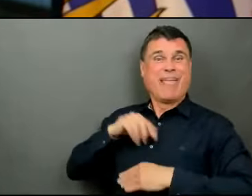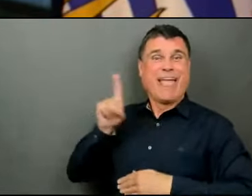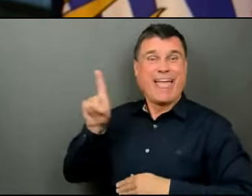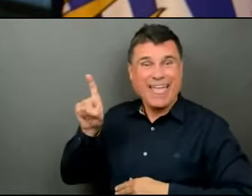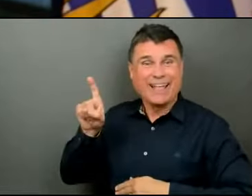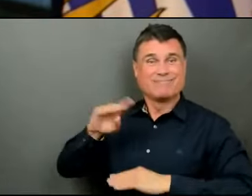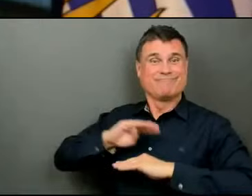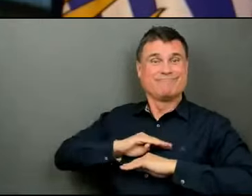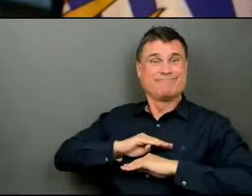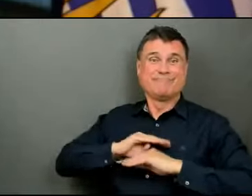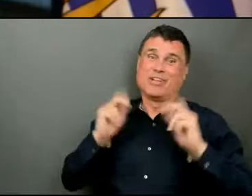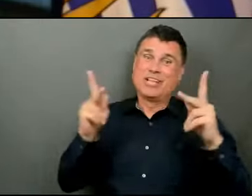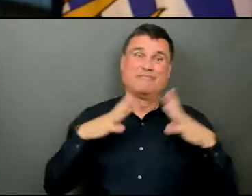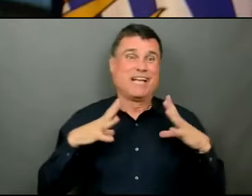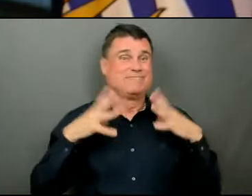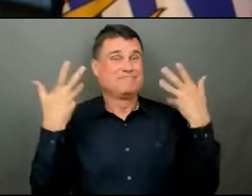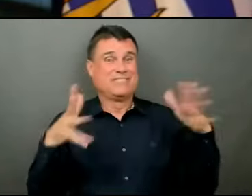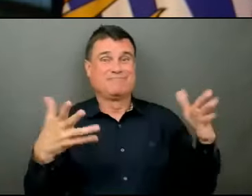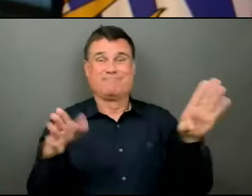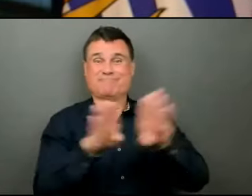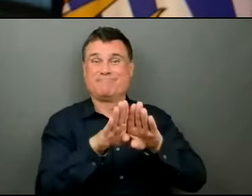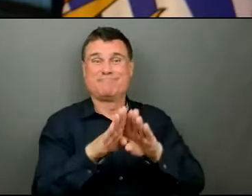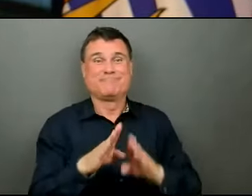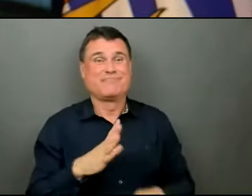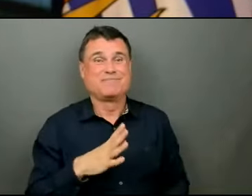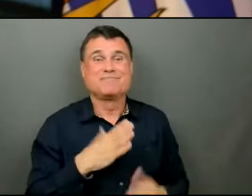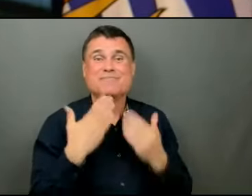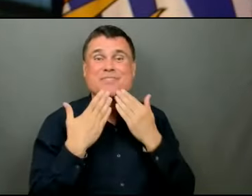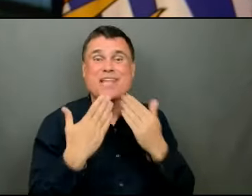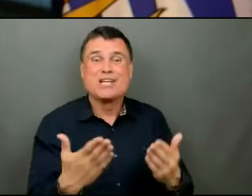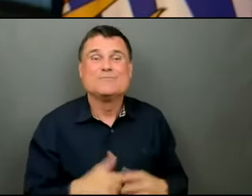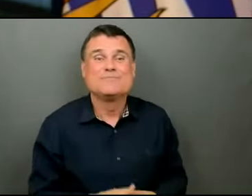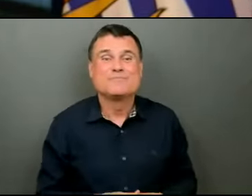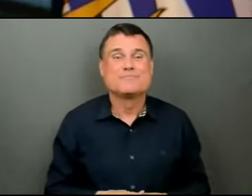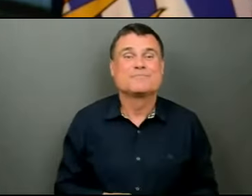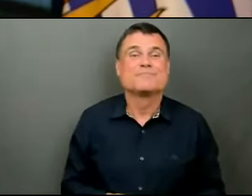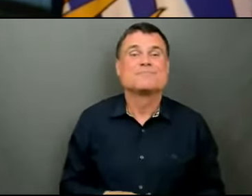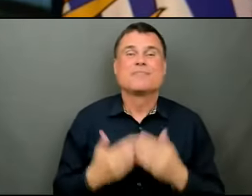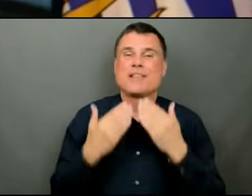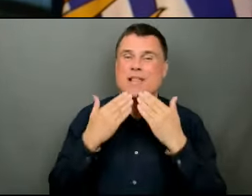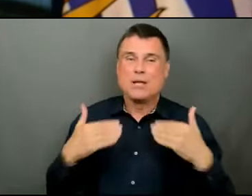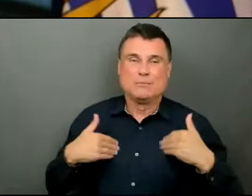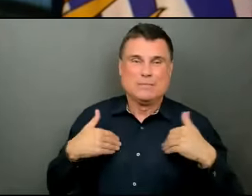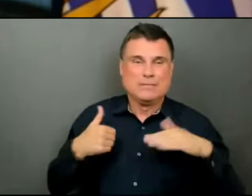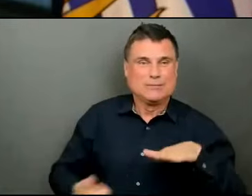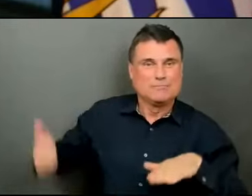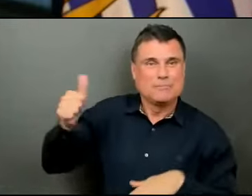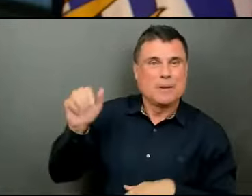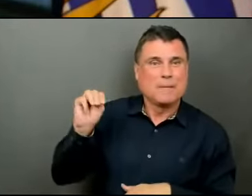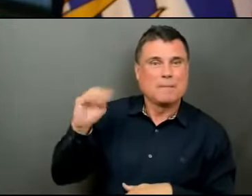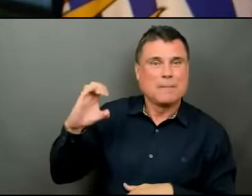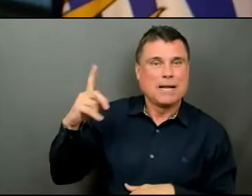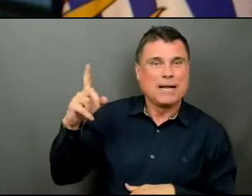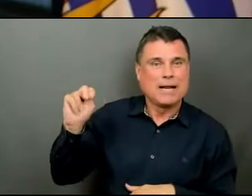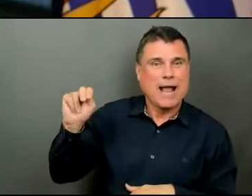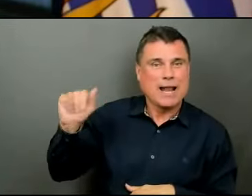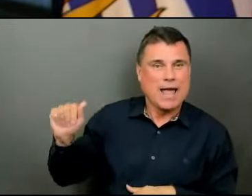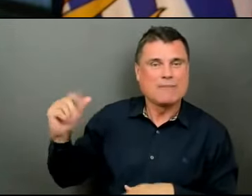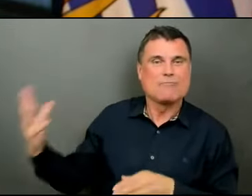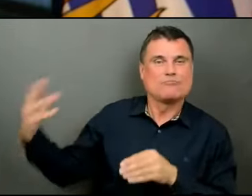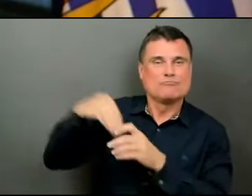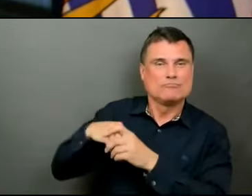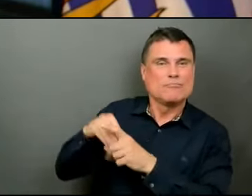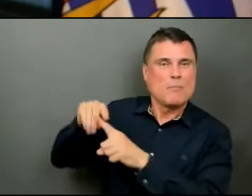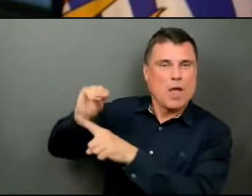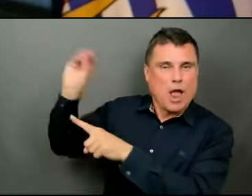Fantastic. Well, let me just thank once again Minister McKenna for joining us from Ottawa. It's a pleasure to have you beam in with us today, Mayor